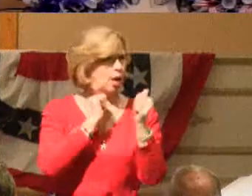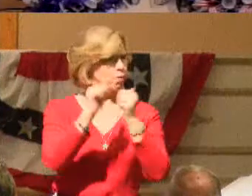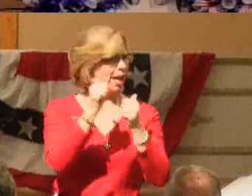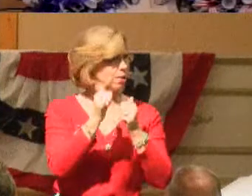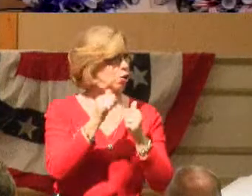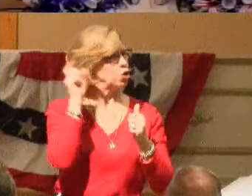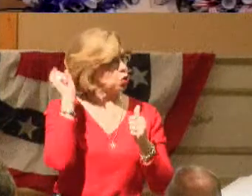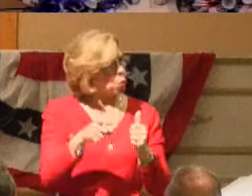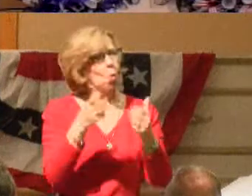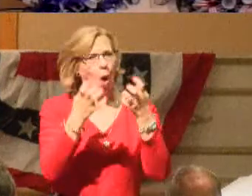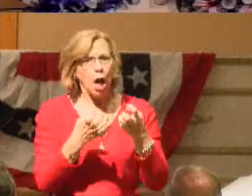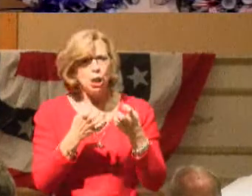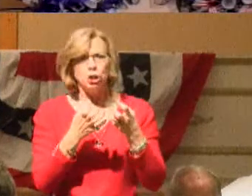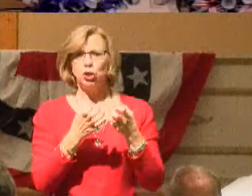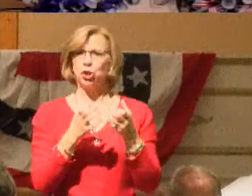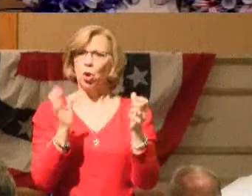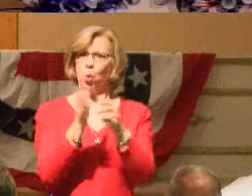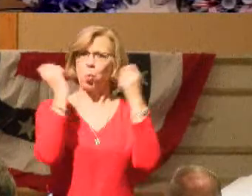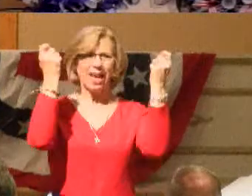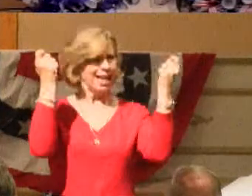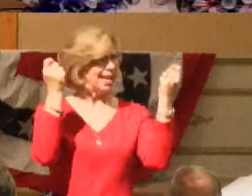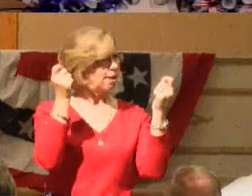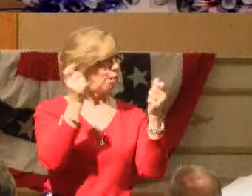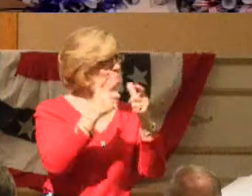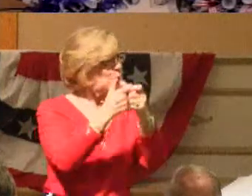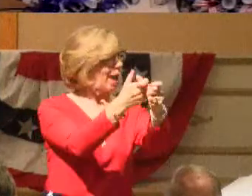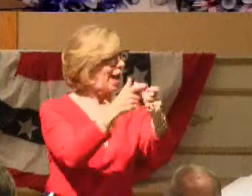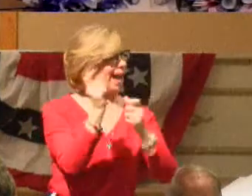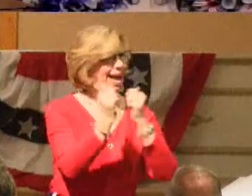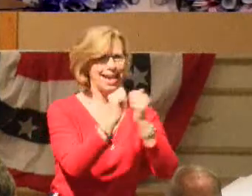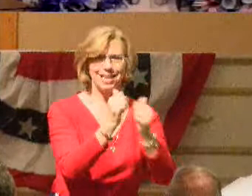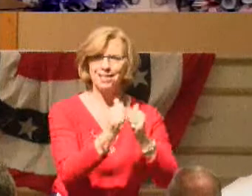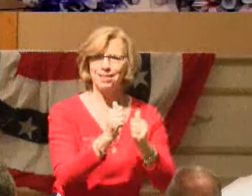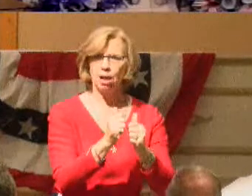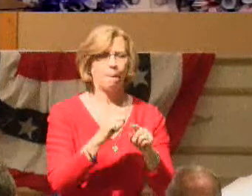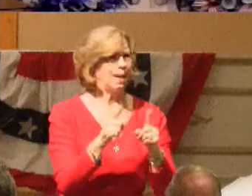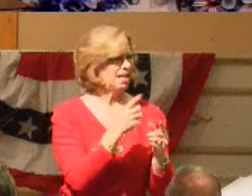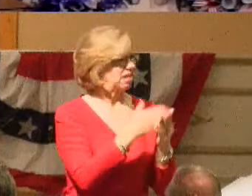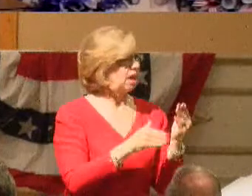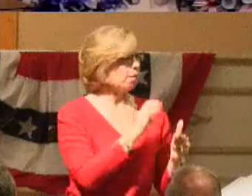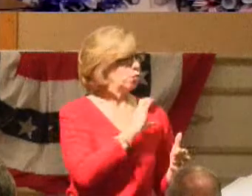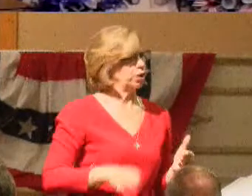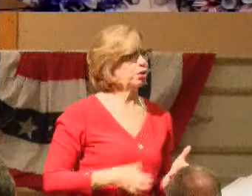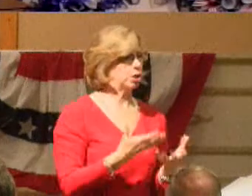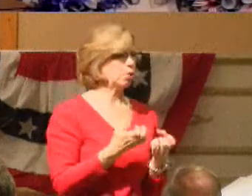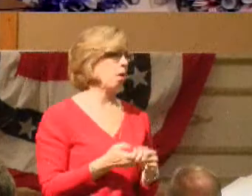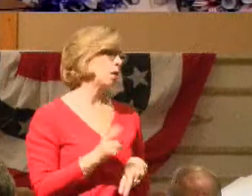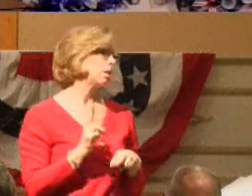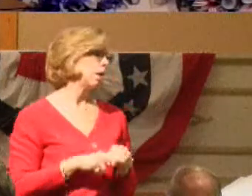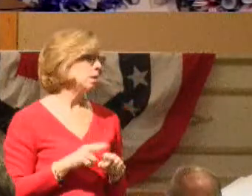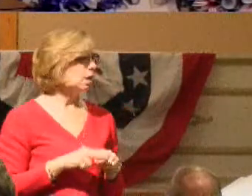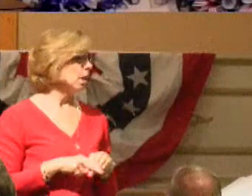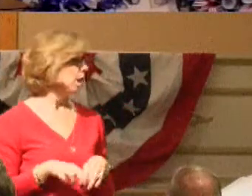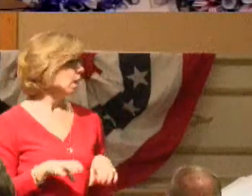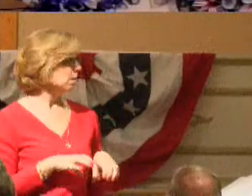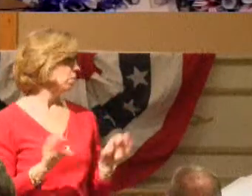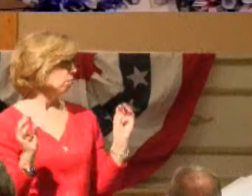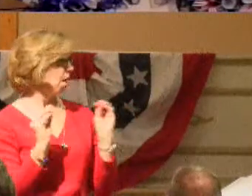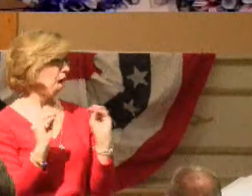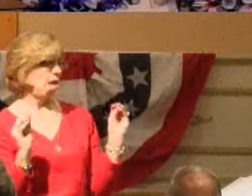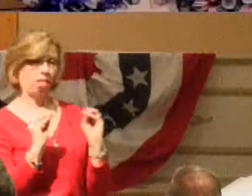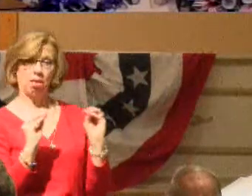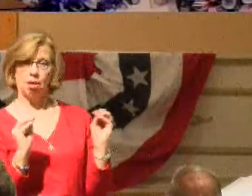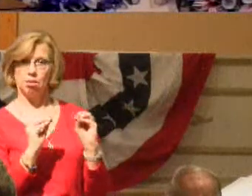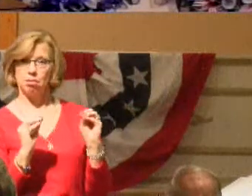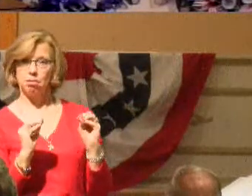the race. Yet we have professing Christians today that want to get by the skin of their teeth getting into heaven and don't want to give near of everything